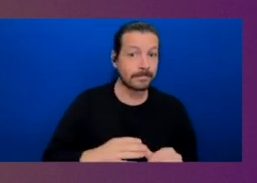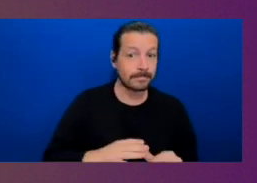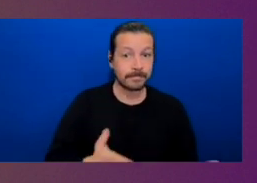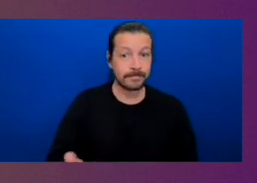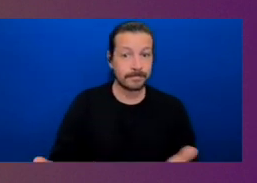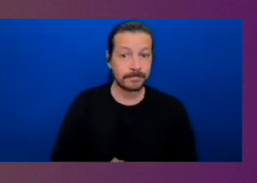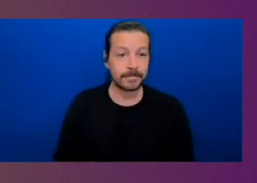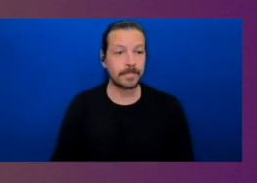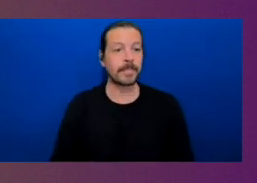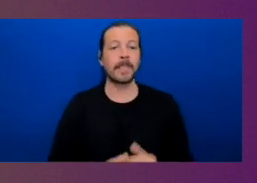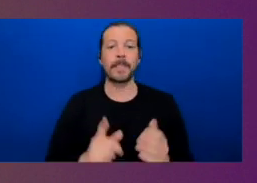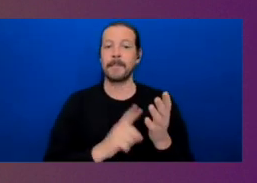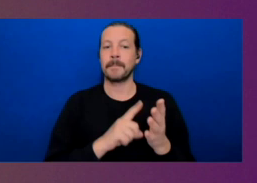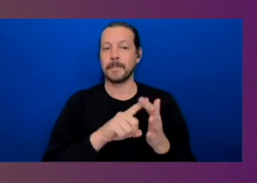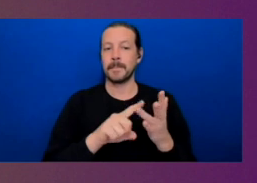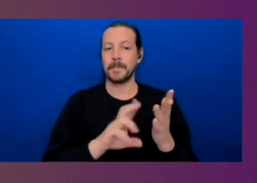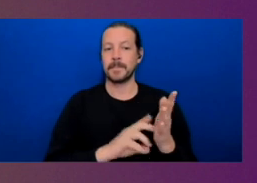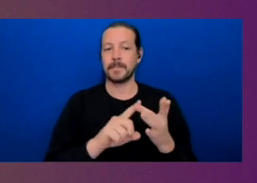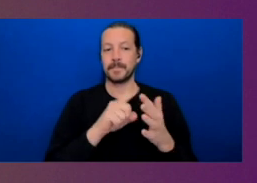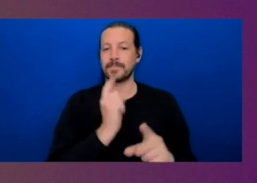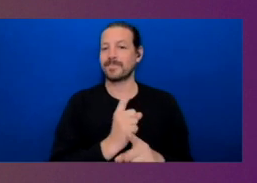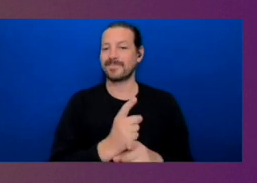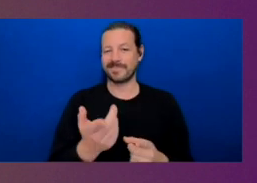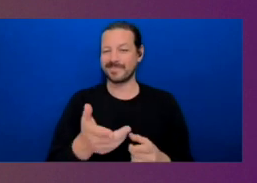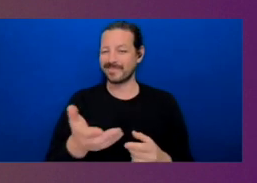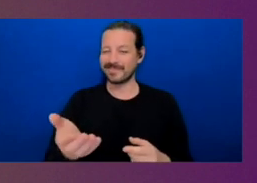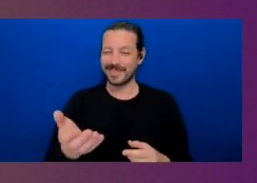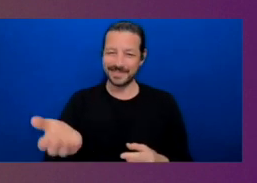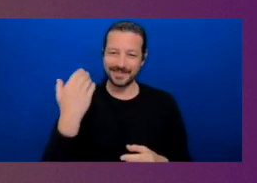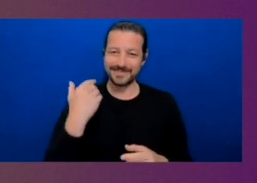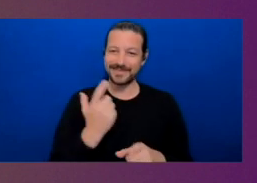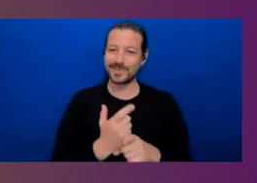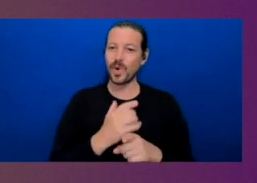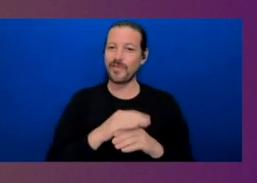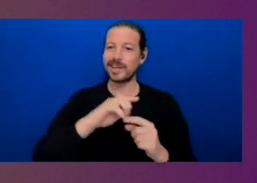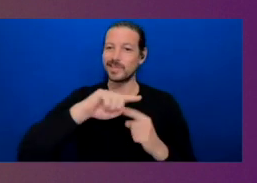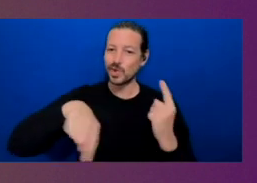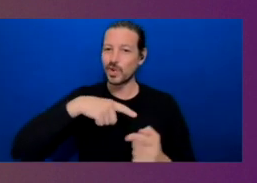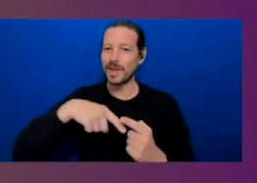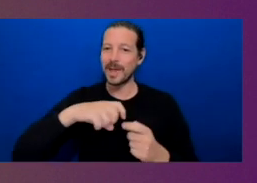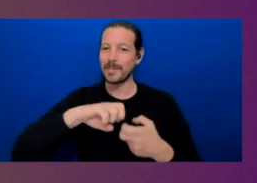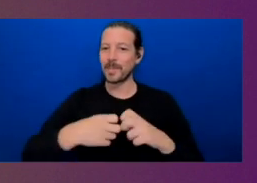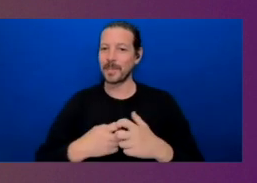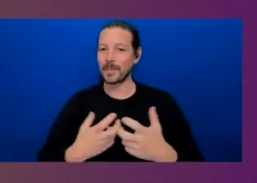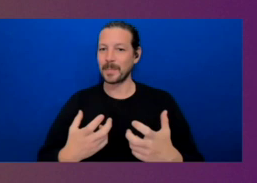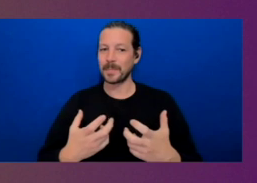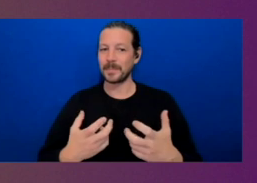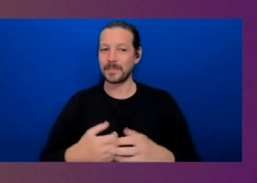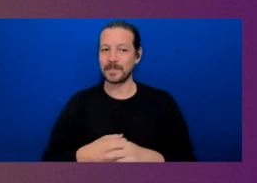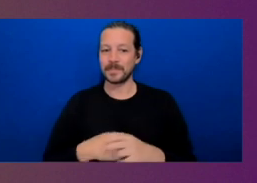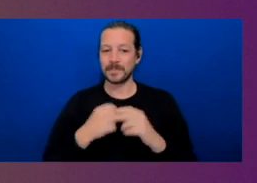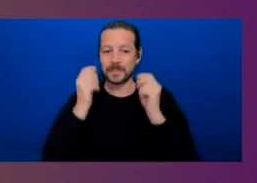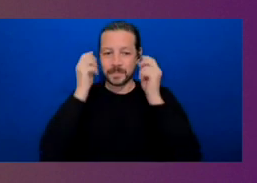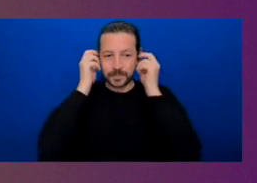I guess in some senses it comes back to that circular problem I was mentioning before. The best way we can